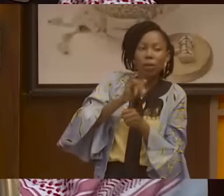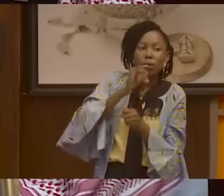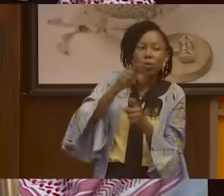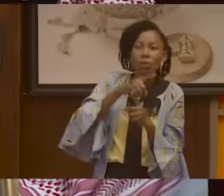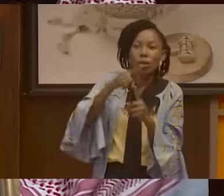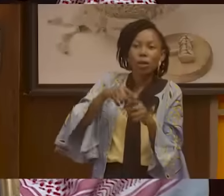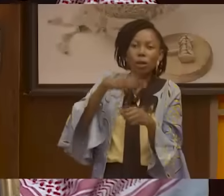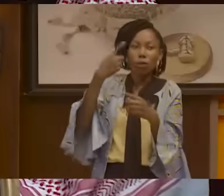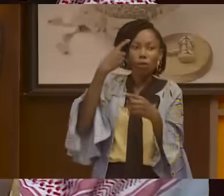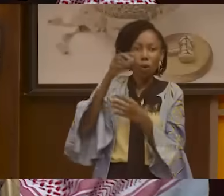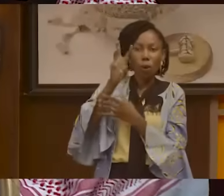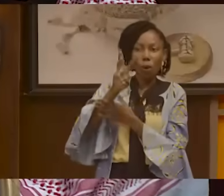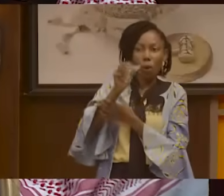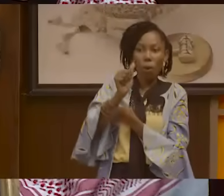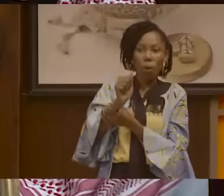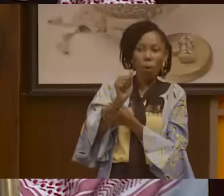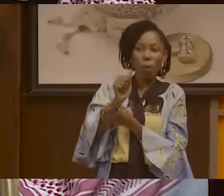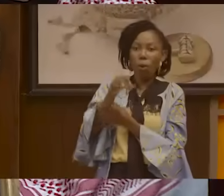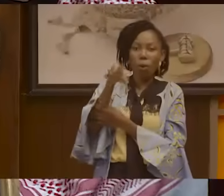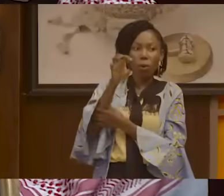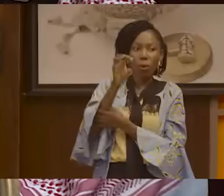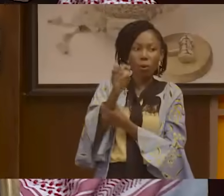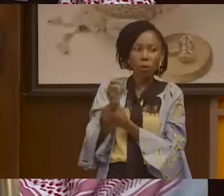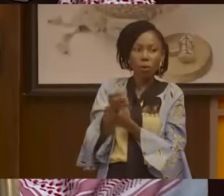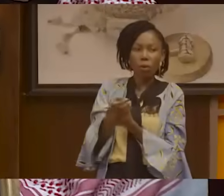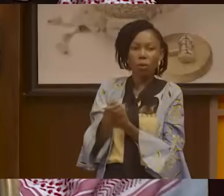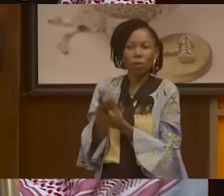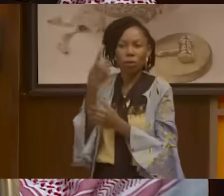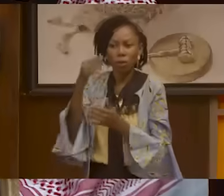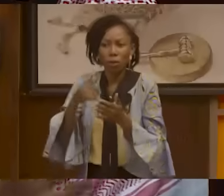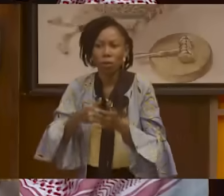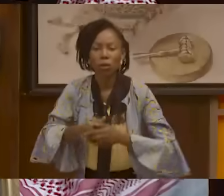at Ogudu, they told him, okay, he brought the complaint.